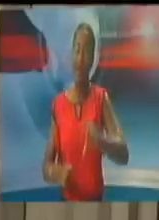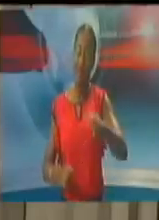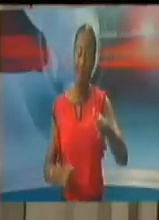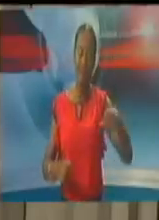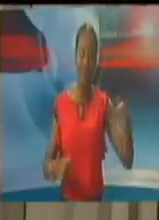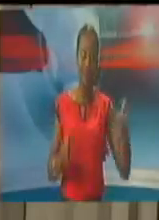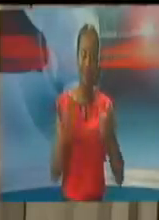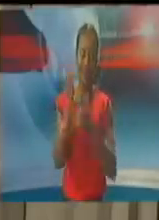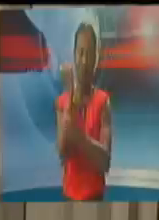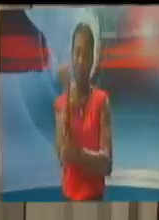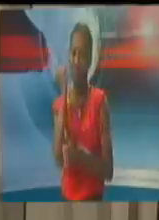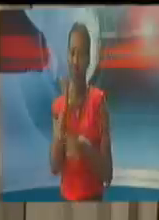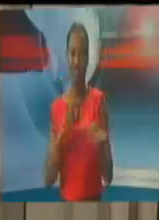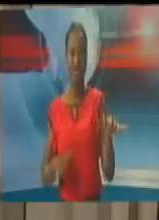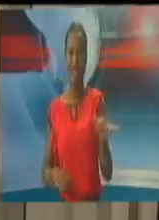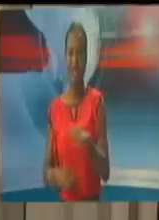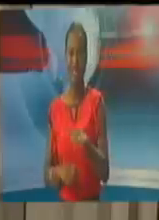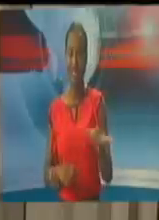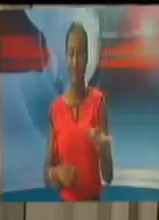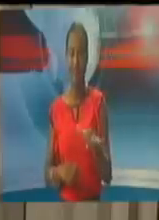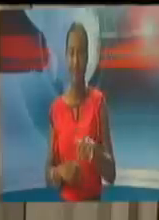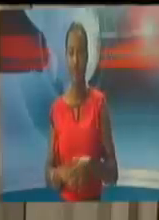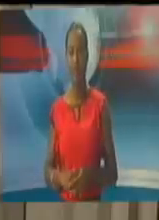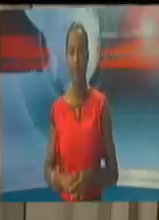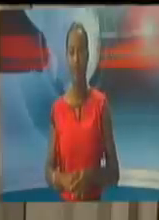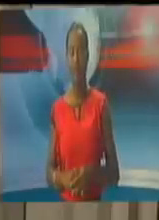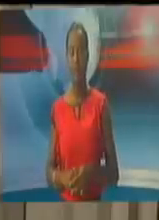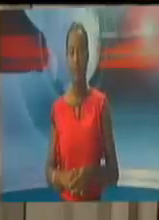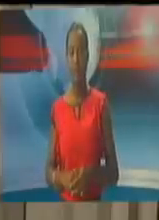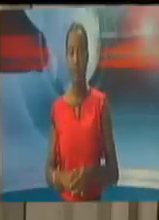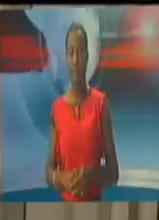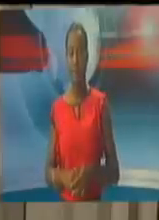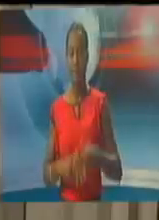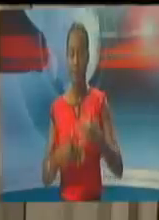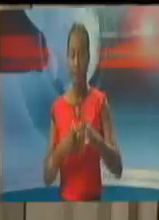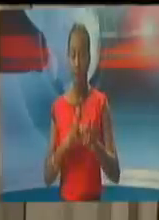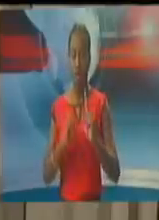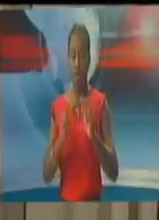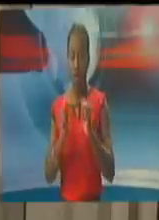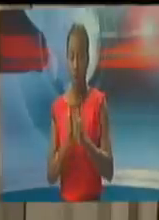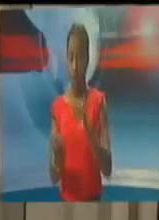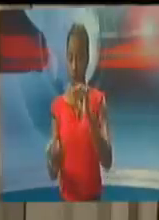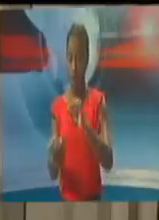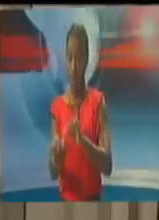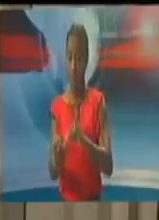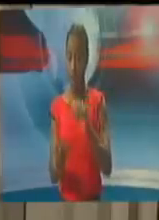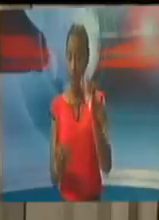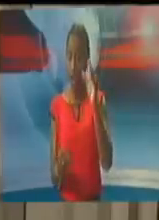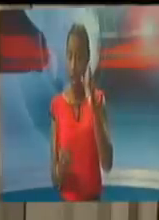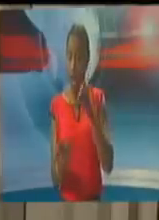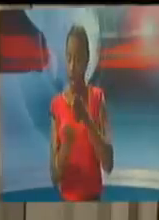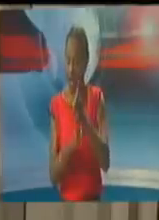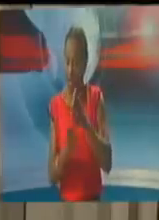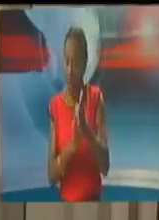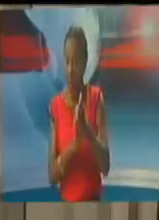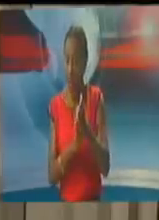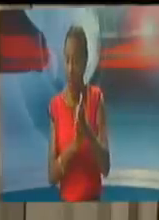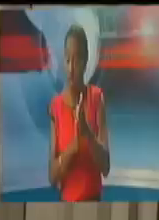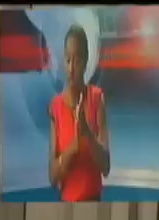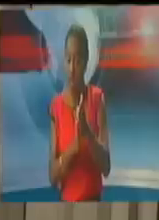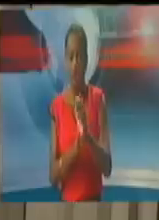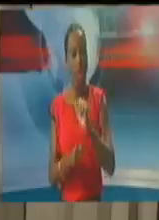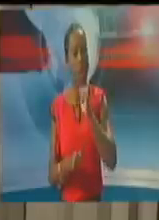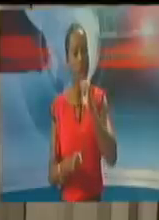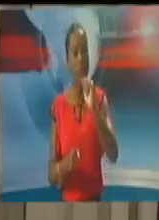jurisdictions. Bearing all of that in mind, after consulting with our medical experts, we have no intention at this stage to allow